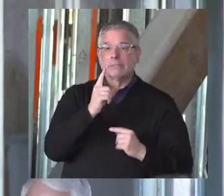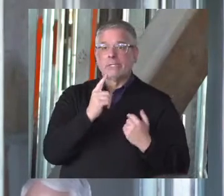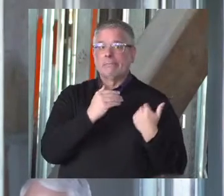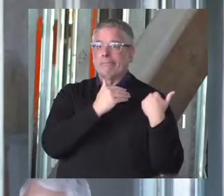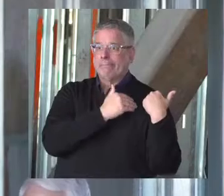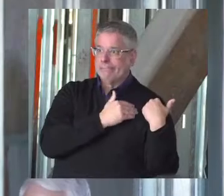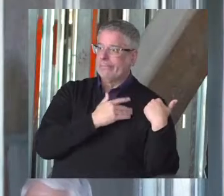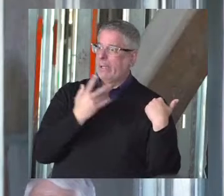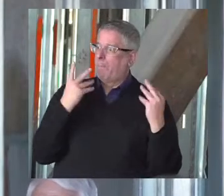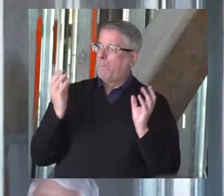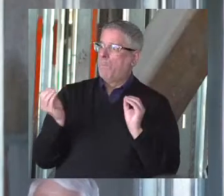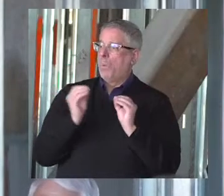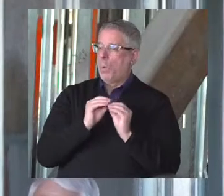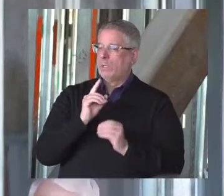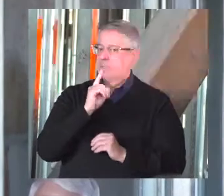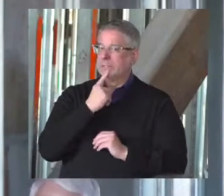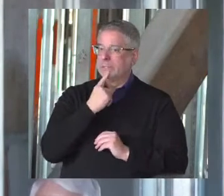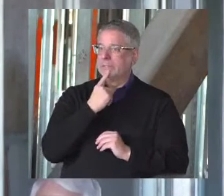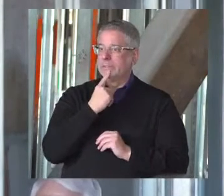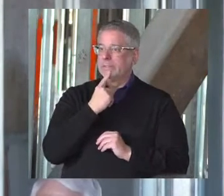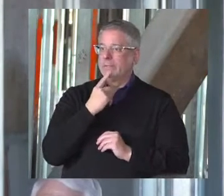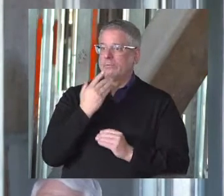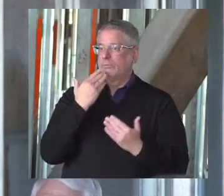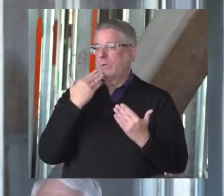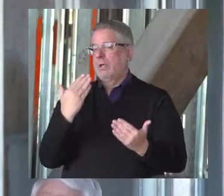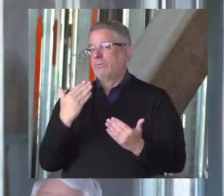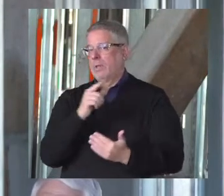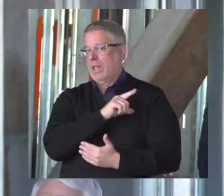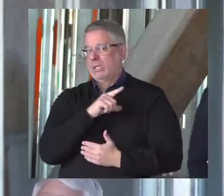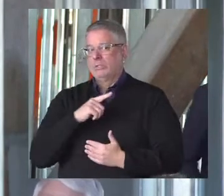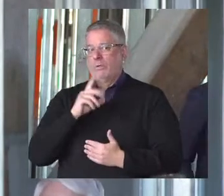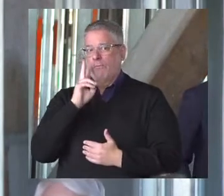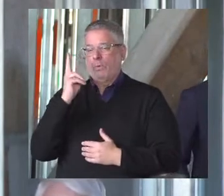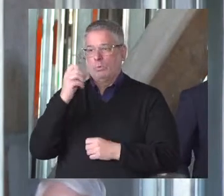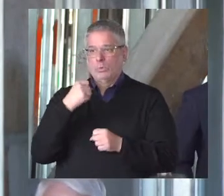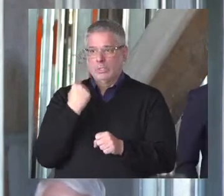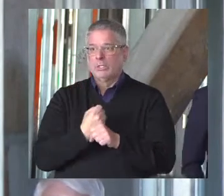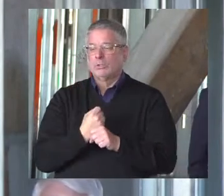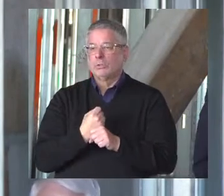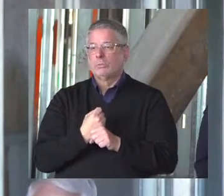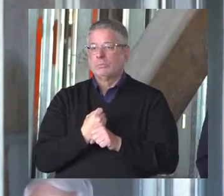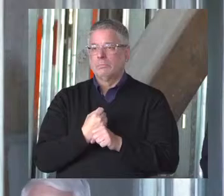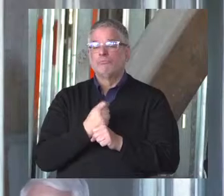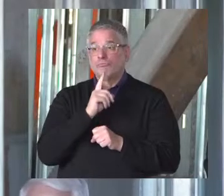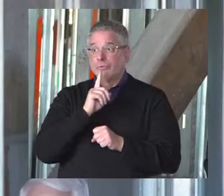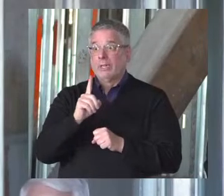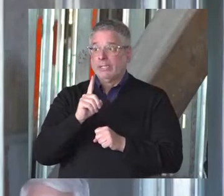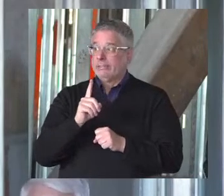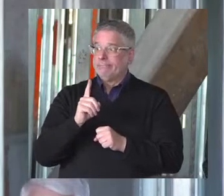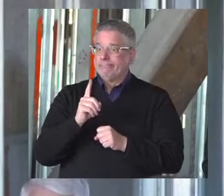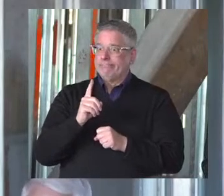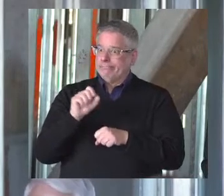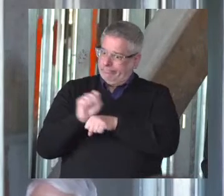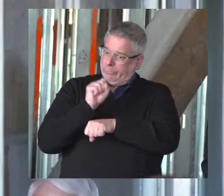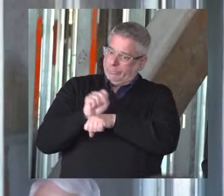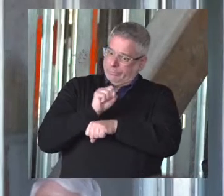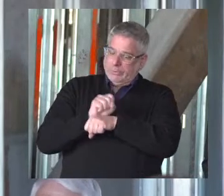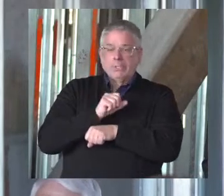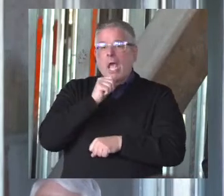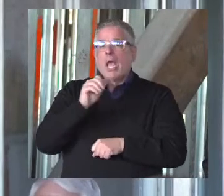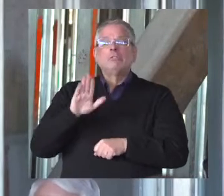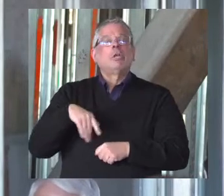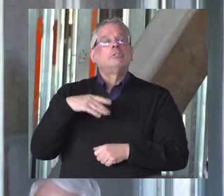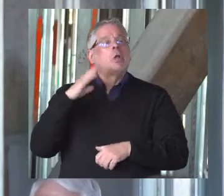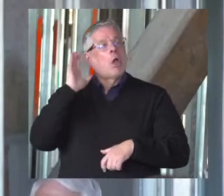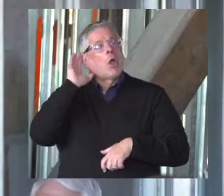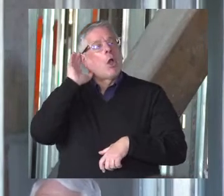take it very, very seriously. And I'm very grateful to the legislature for 2 years being on top of this, not just on top of a hearing